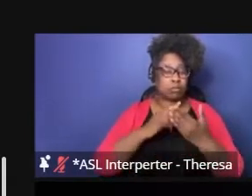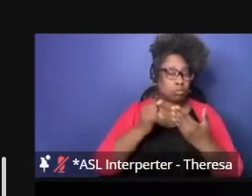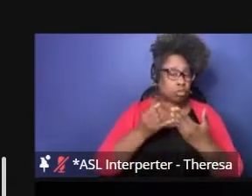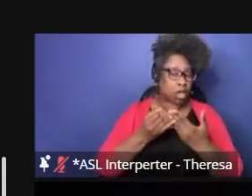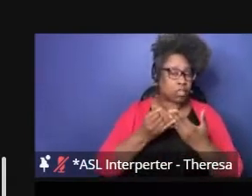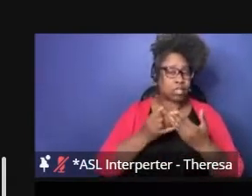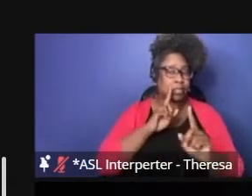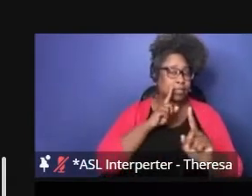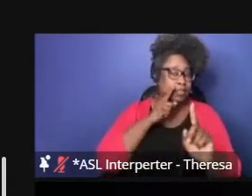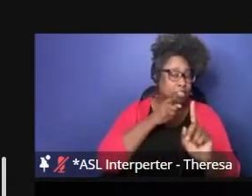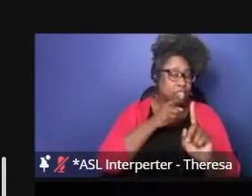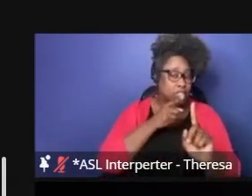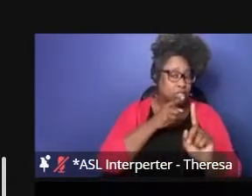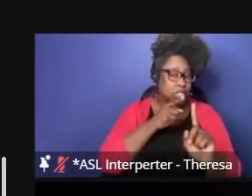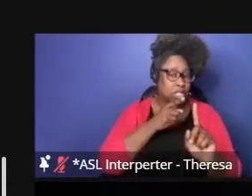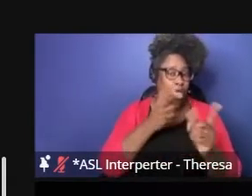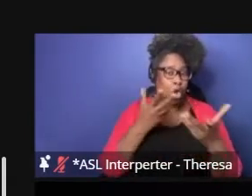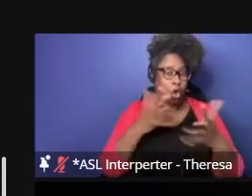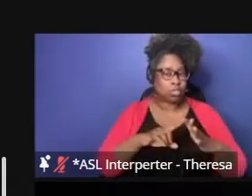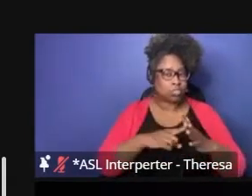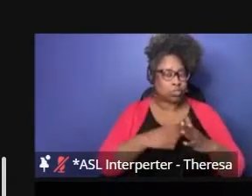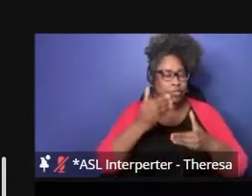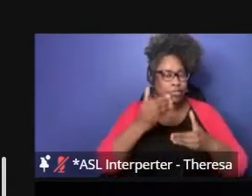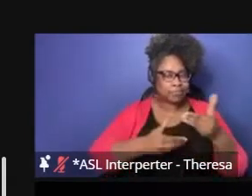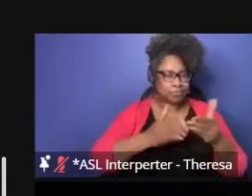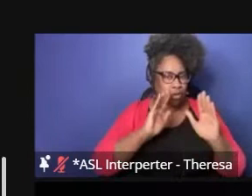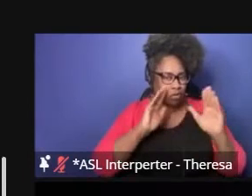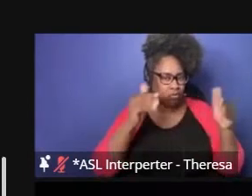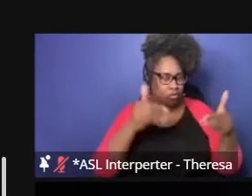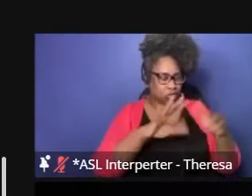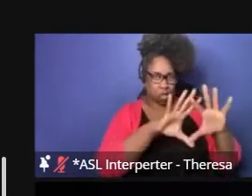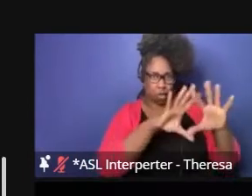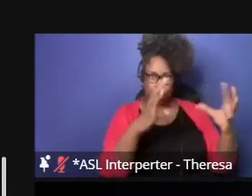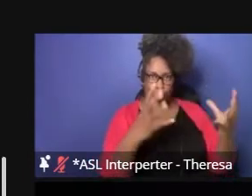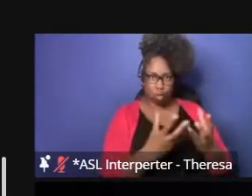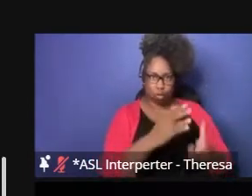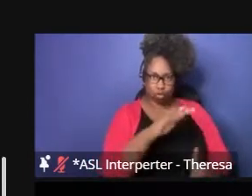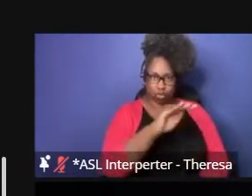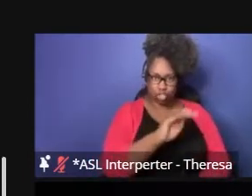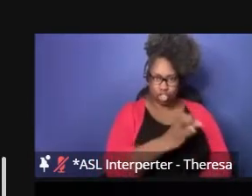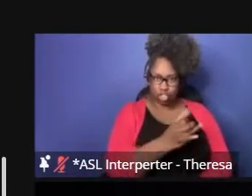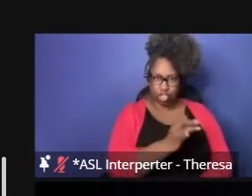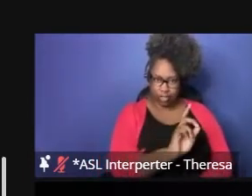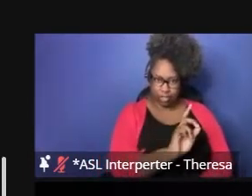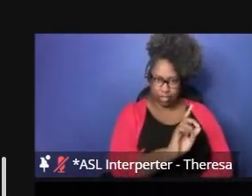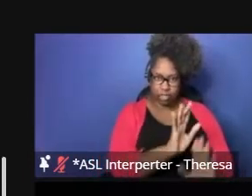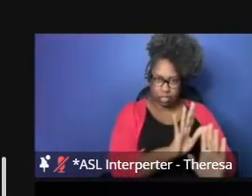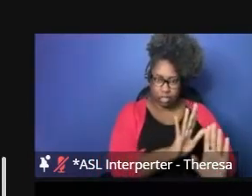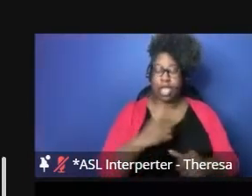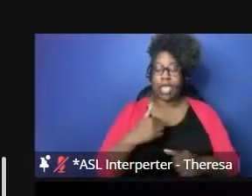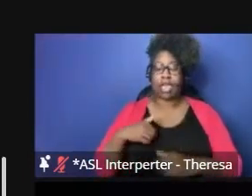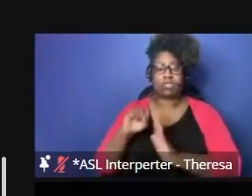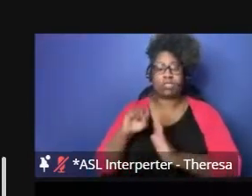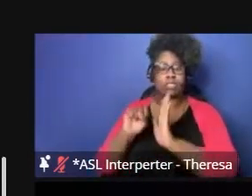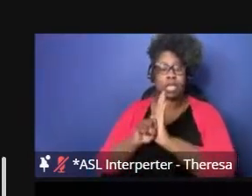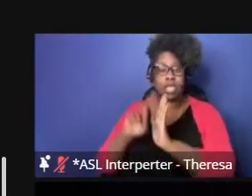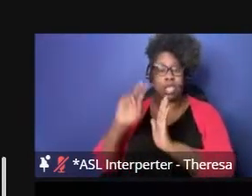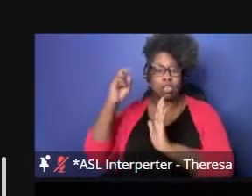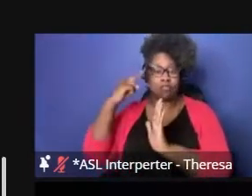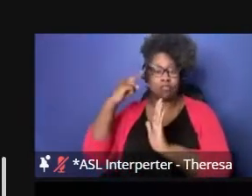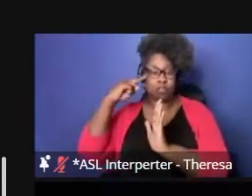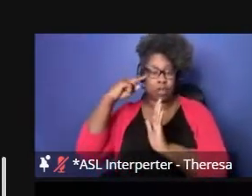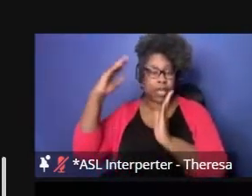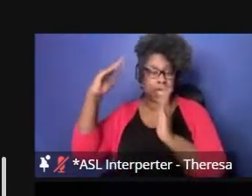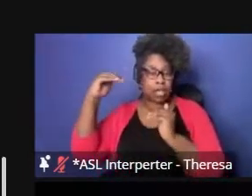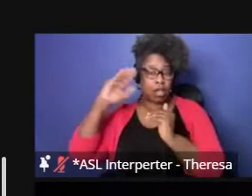the whole child locally. But then we have state and federal expectations that focus on